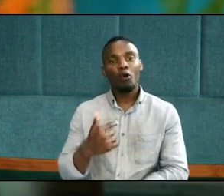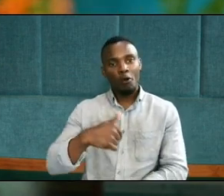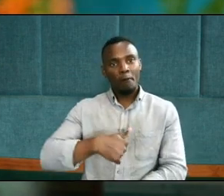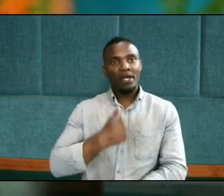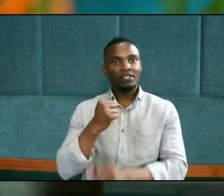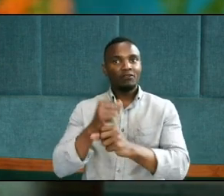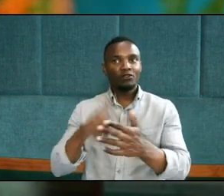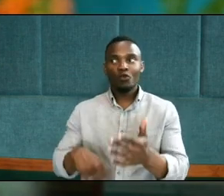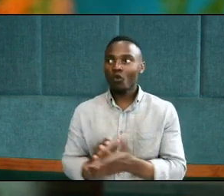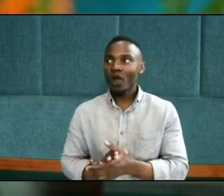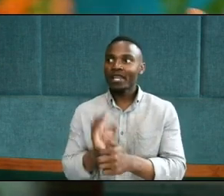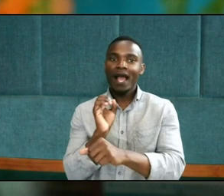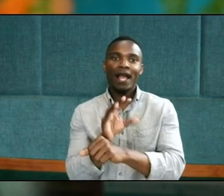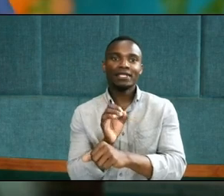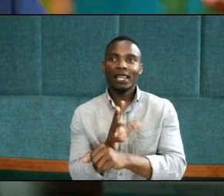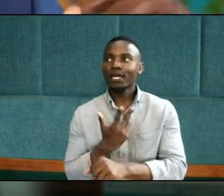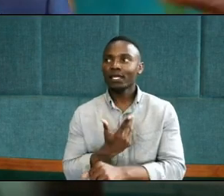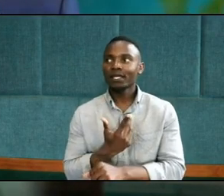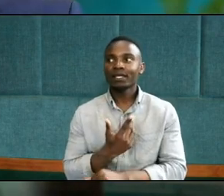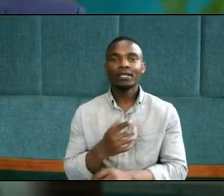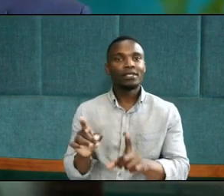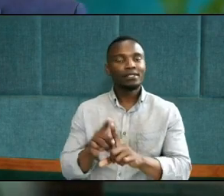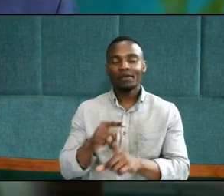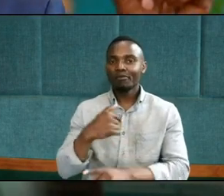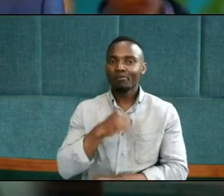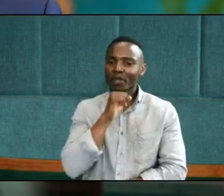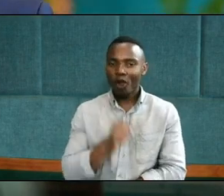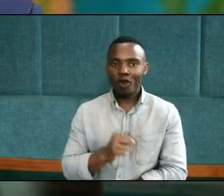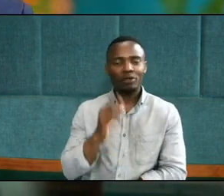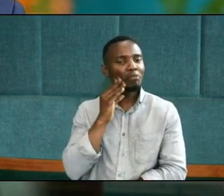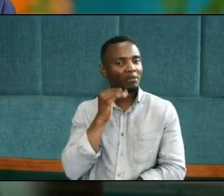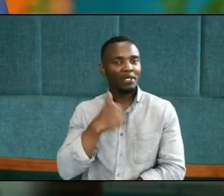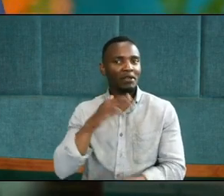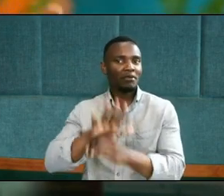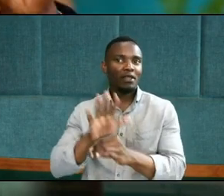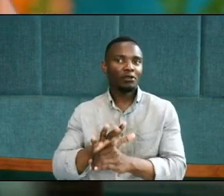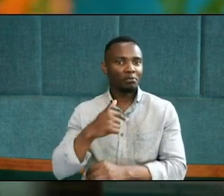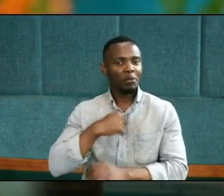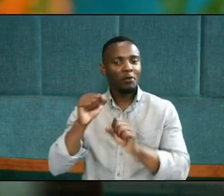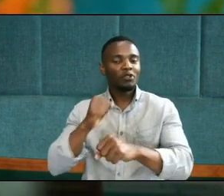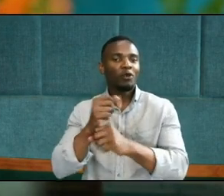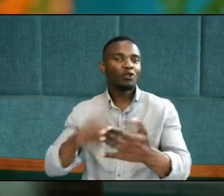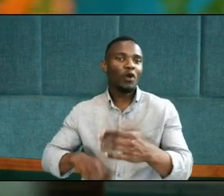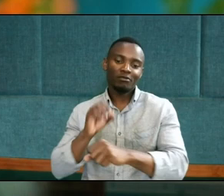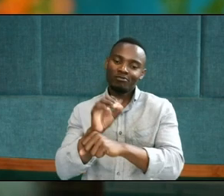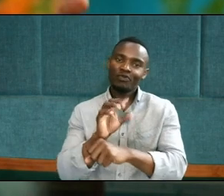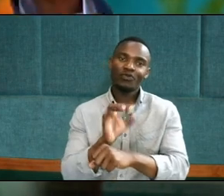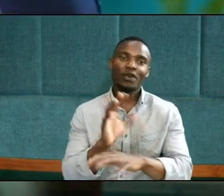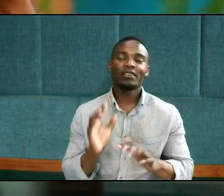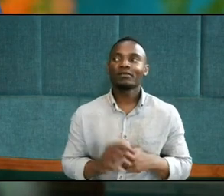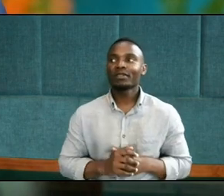people with my age now, the experience I've gathered. I can say one or two things that can help you.